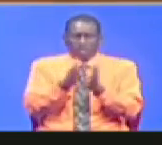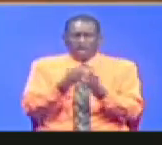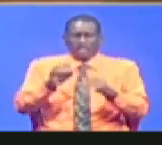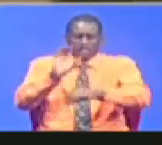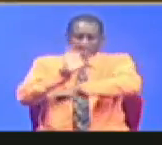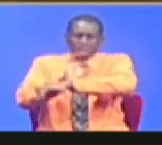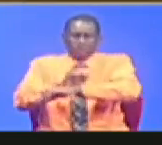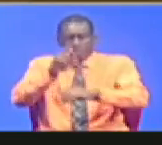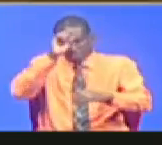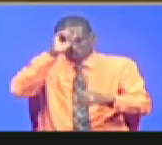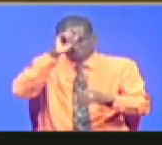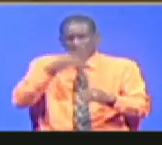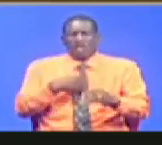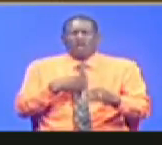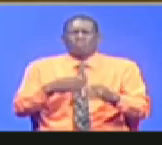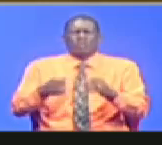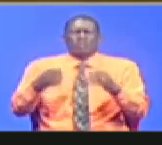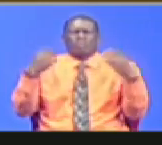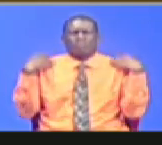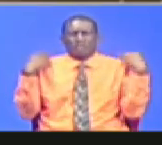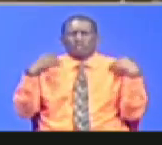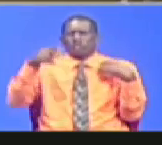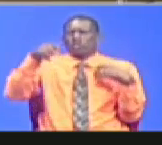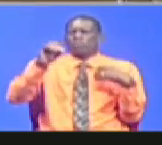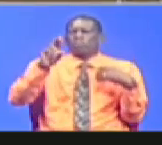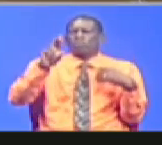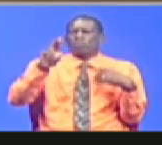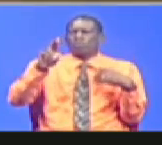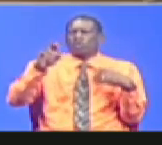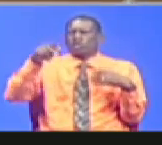and Egypt have been pitching camp in Poland and Brazil respectively.